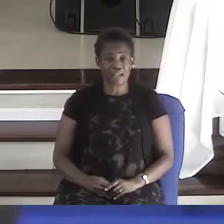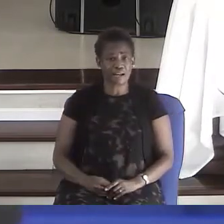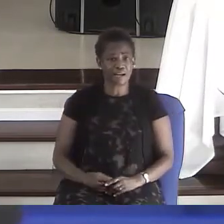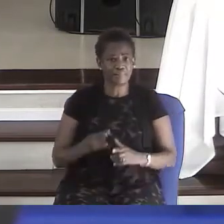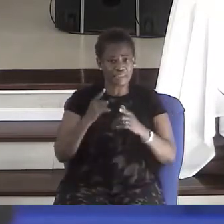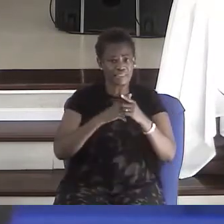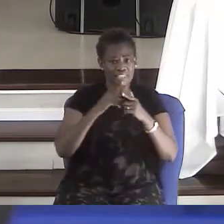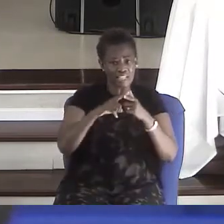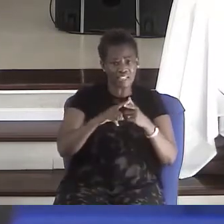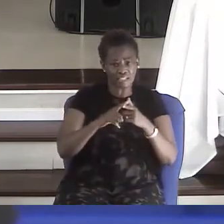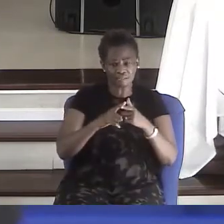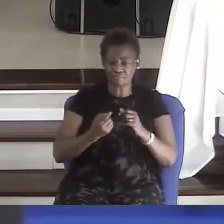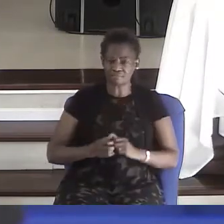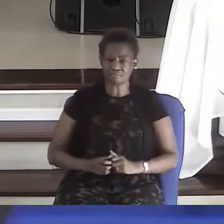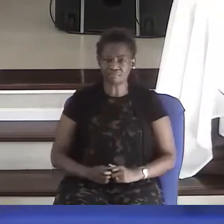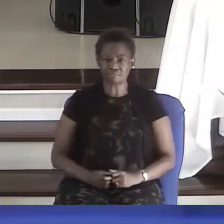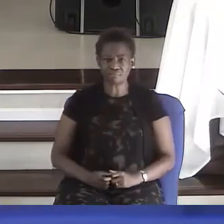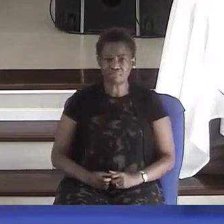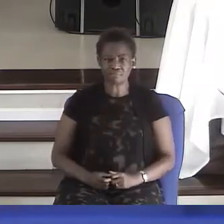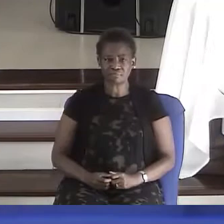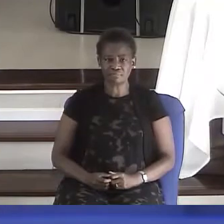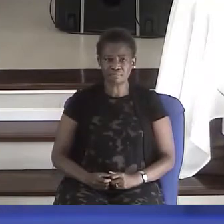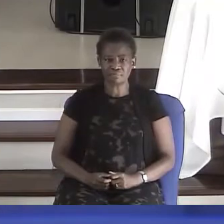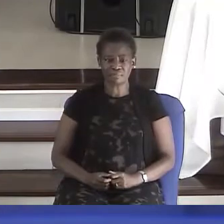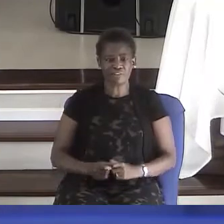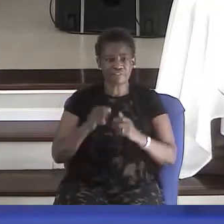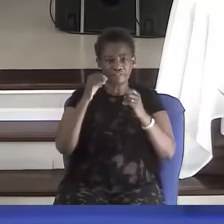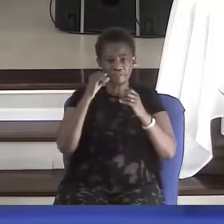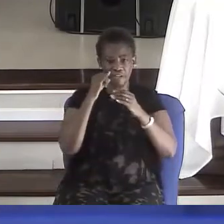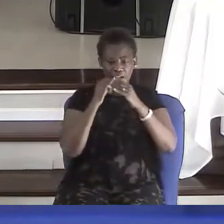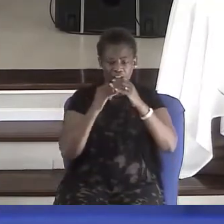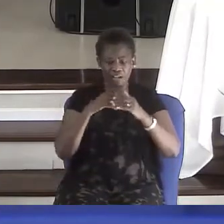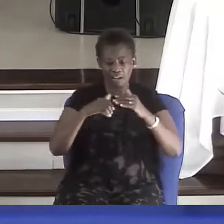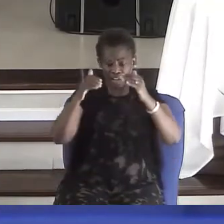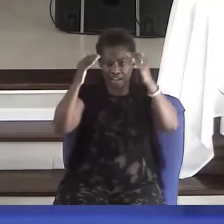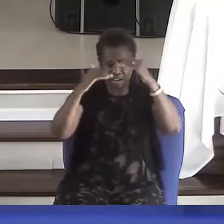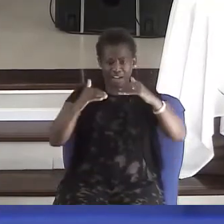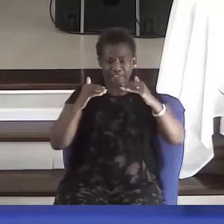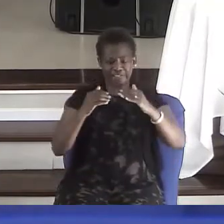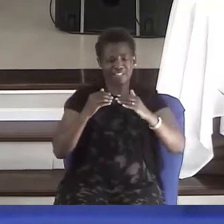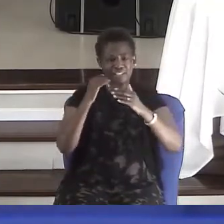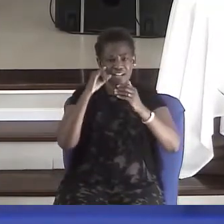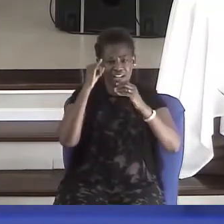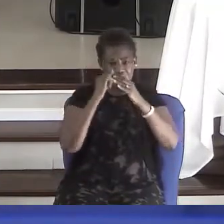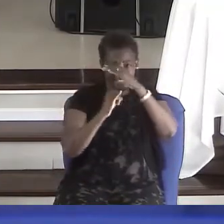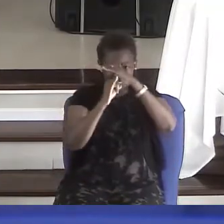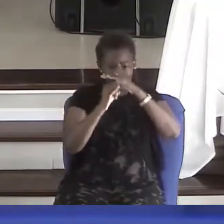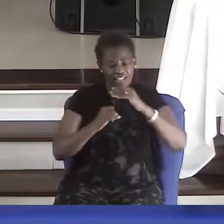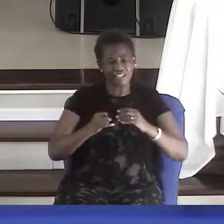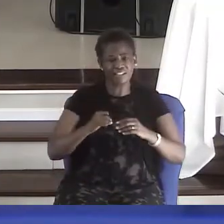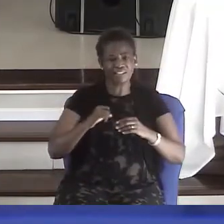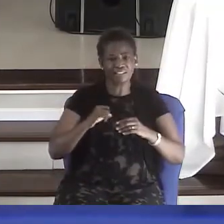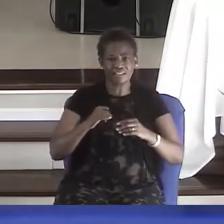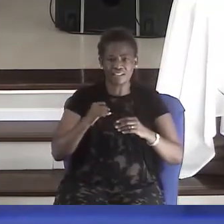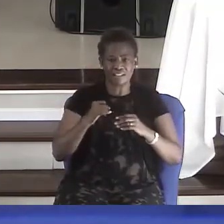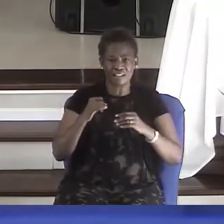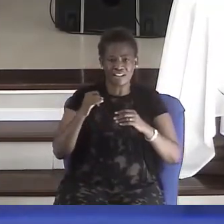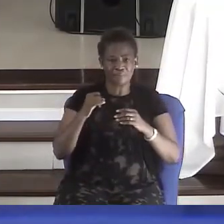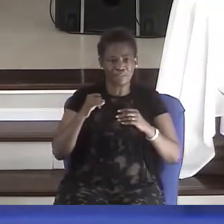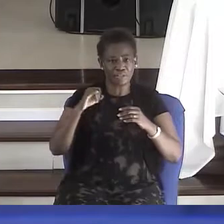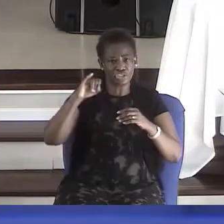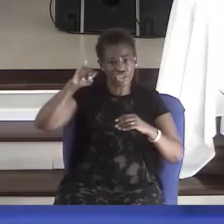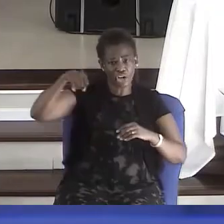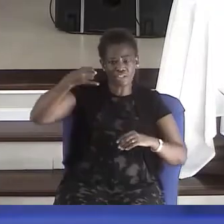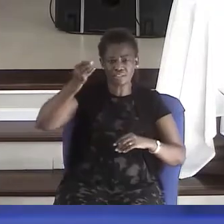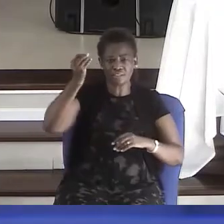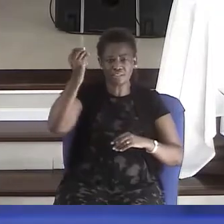from Isaiah, we find that John takes on. So John and Isaiah corresponds, and I'm going to show that